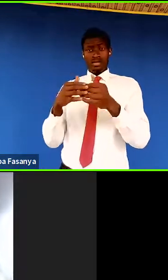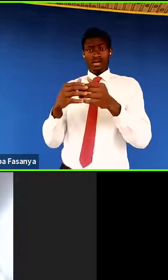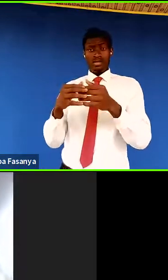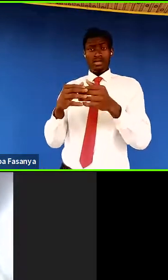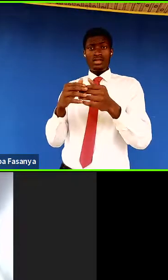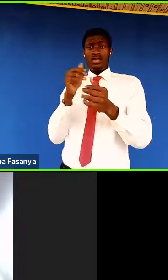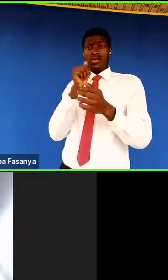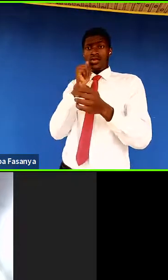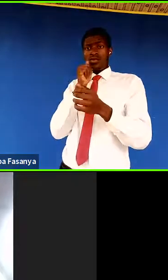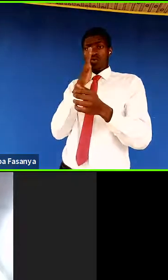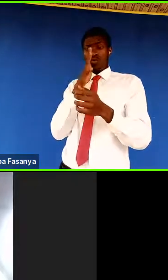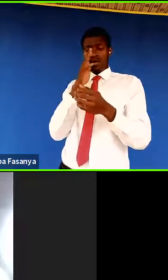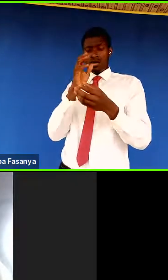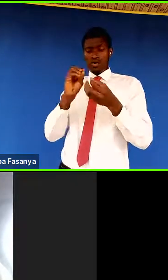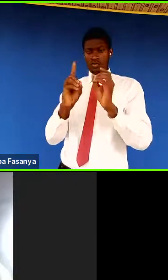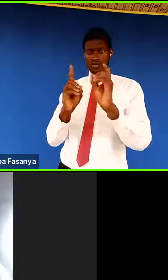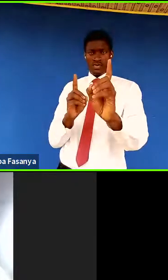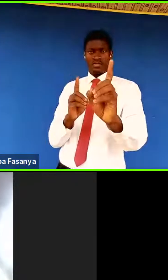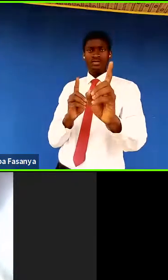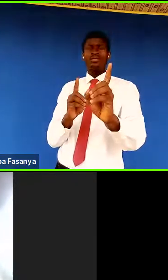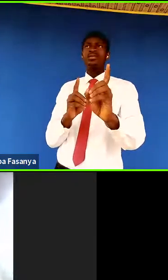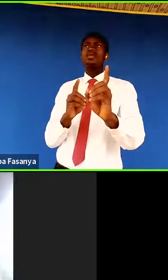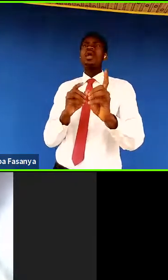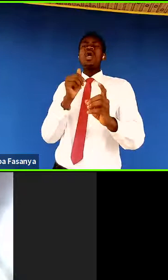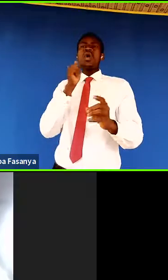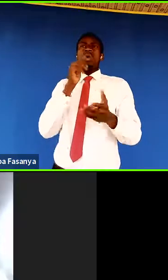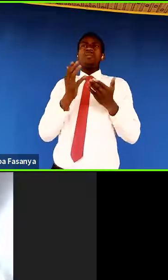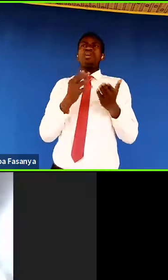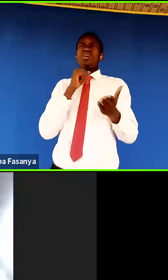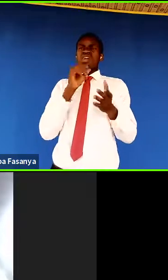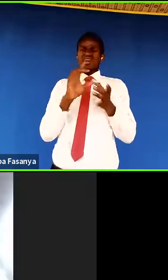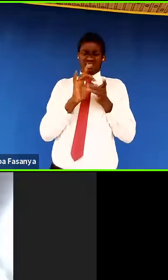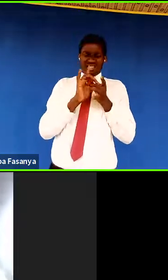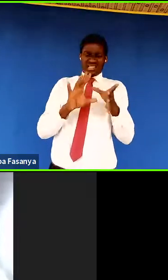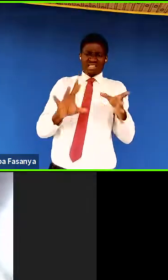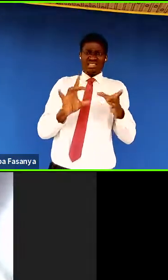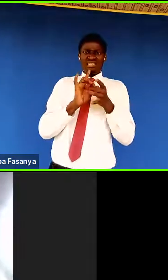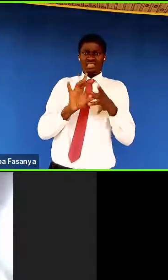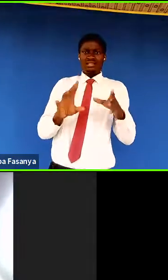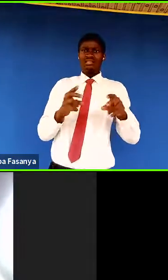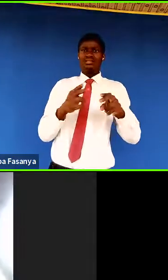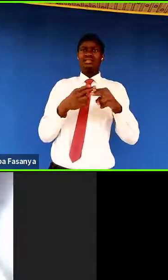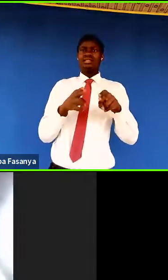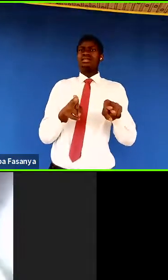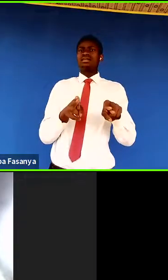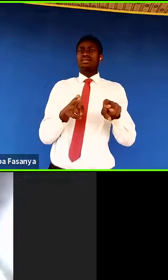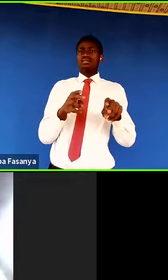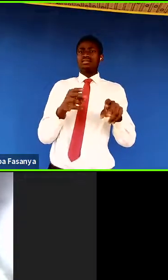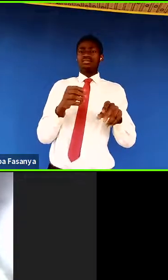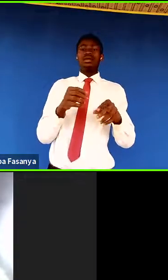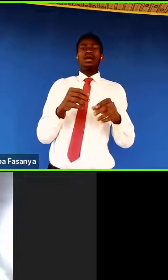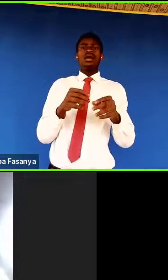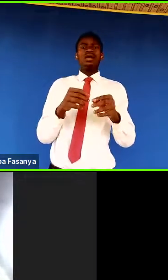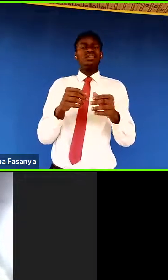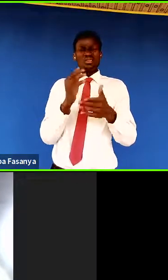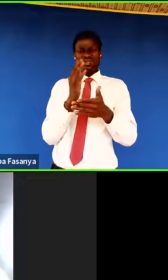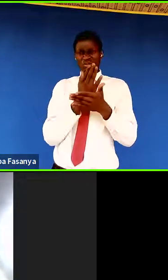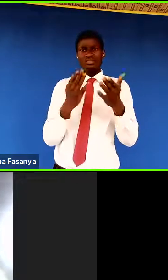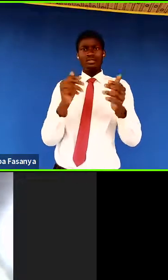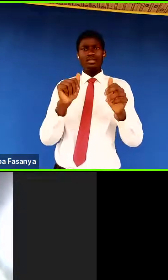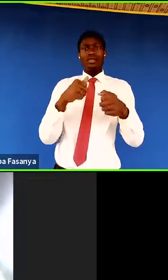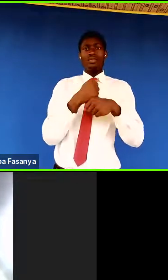Number one, she may not be ovulating. There are things that can make a woman not ovulate. She's not releasing eggs. So if she's not releasing